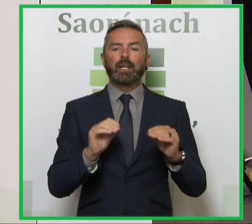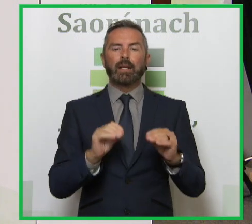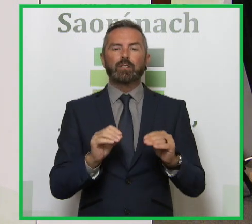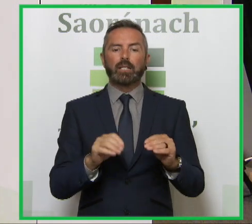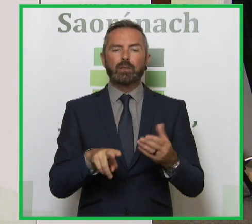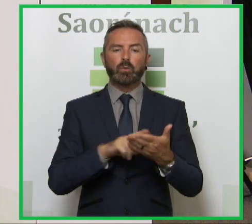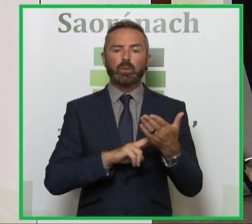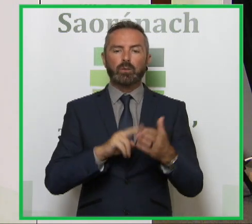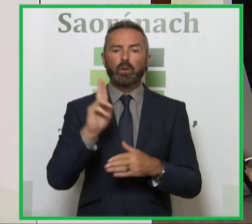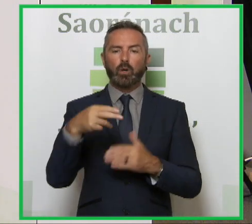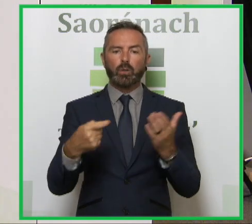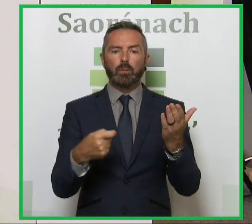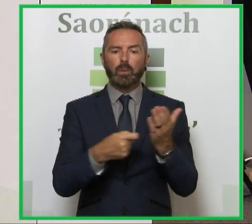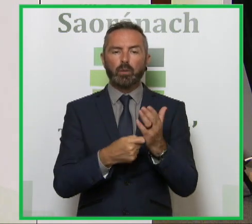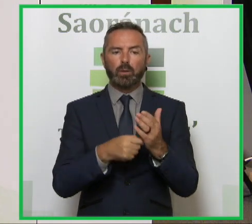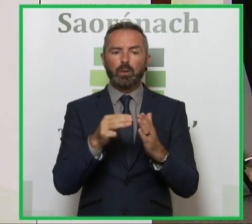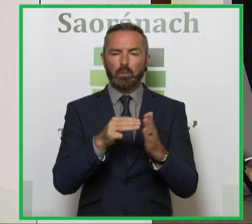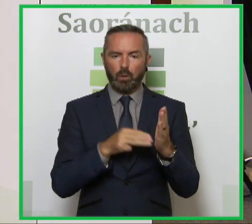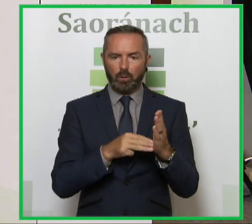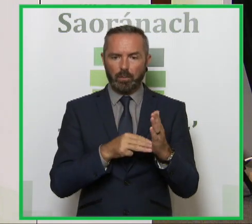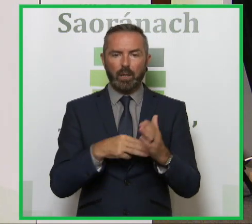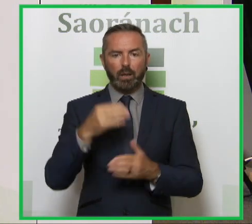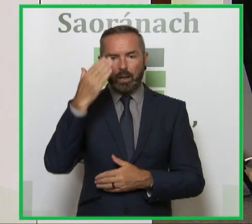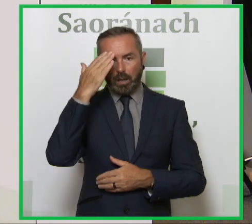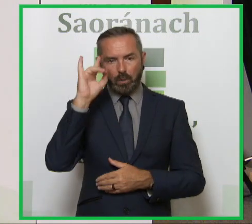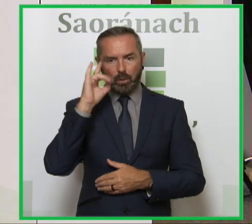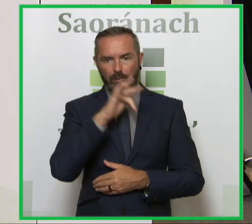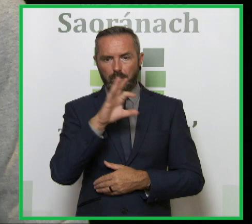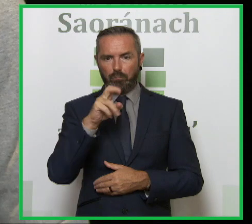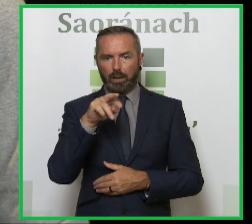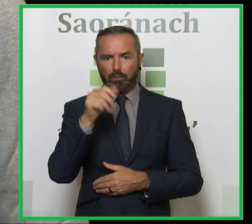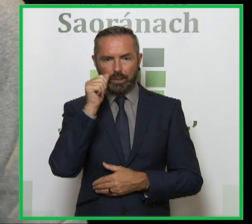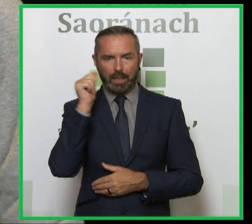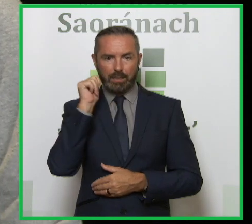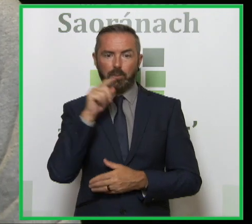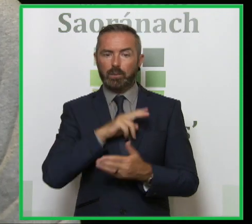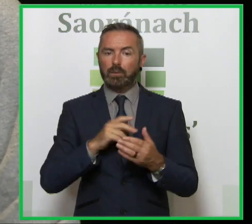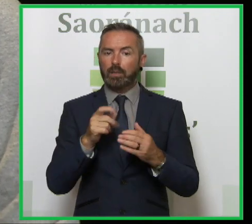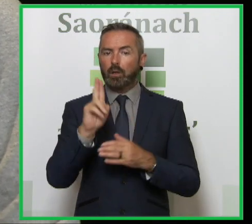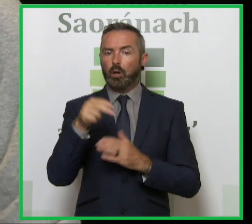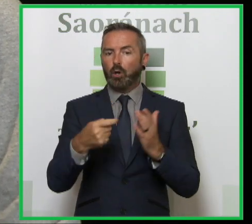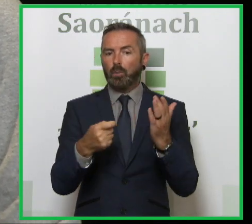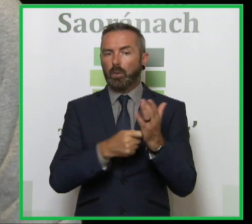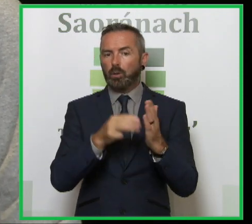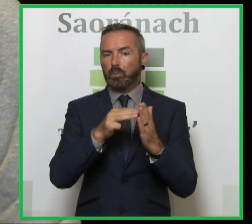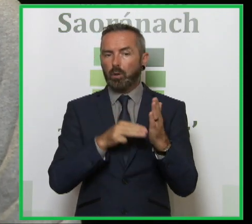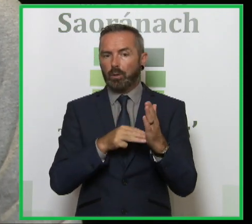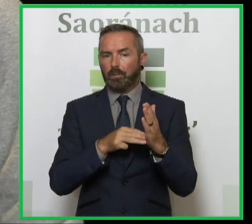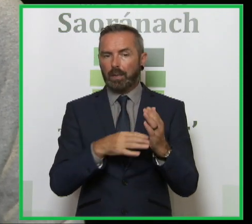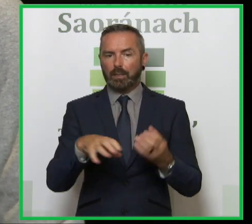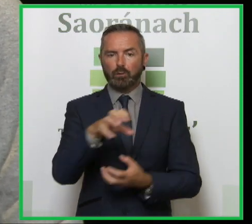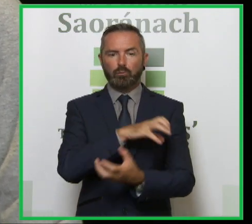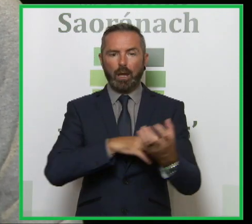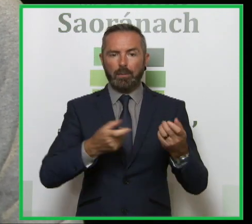we use the Unplugged programme. I know you heard from Gregor Burkhardt yesterday, but the Unplugged programme is it's a randomised